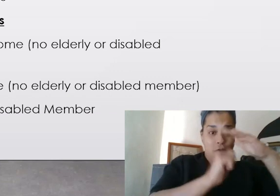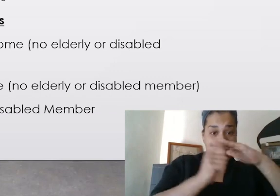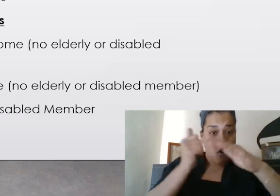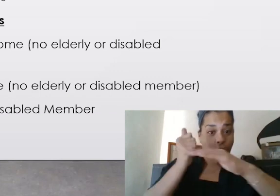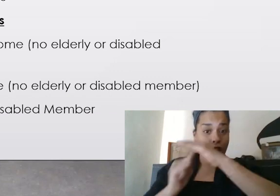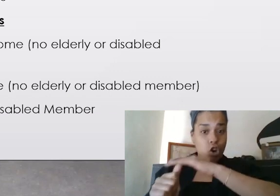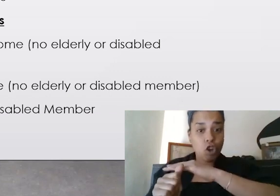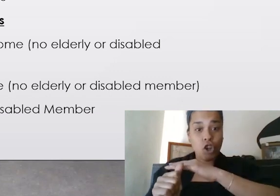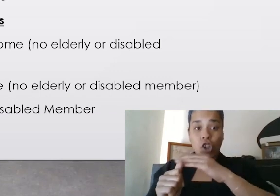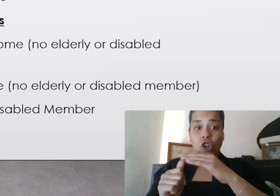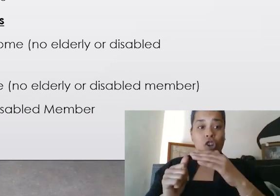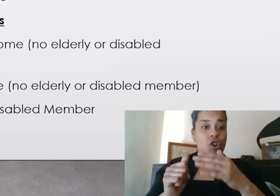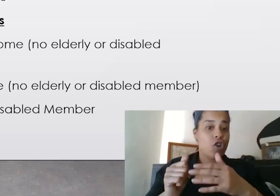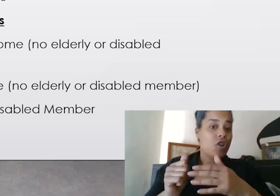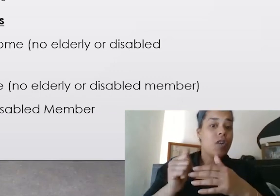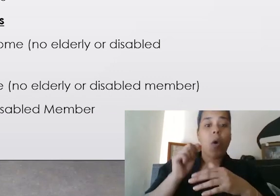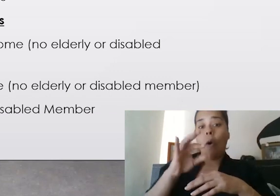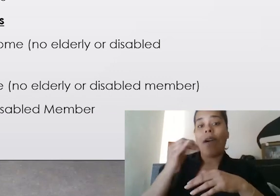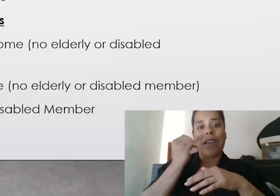one or the other.